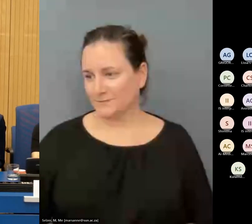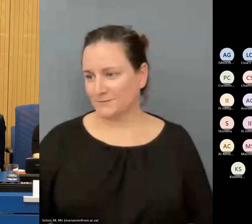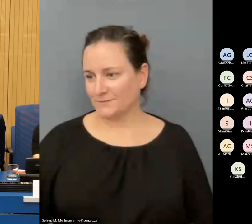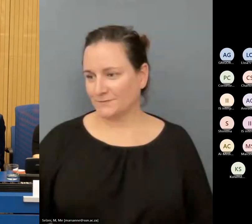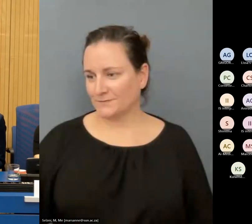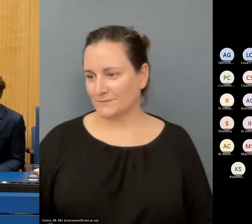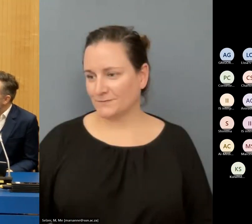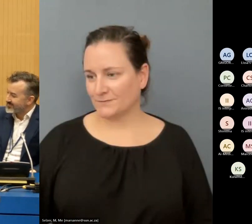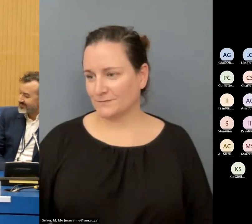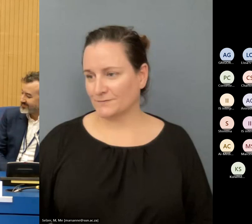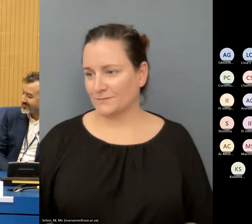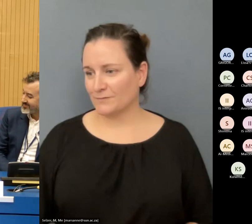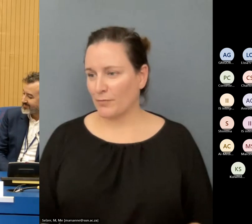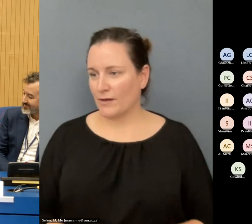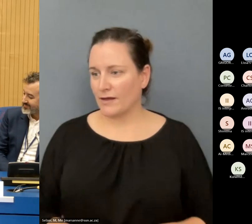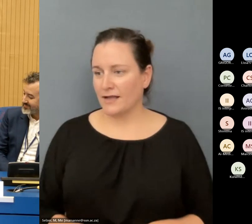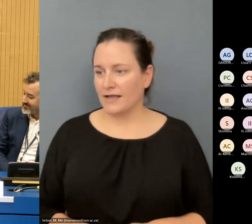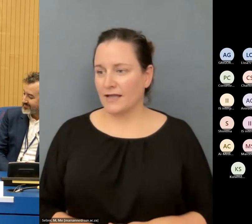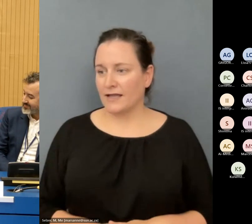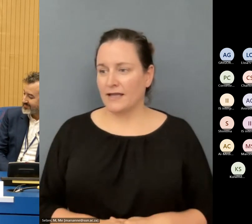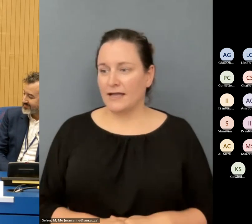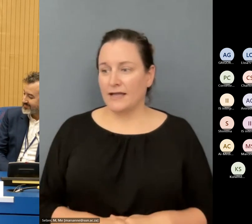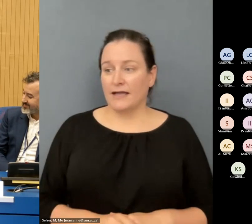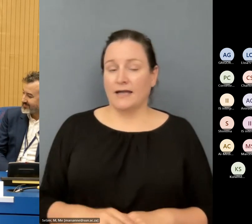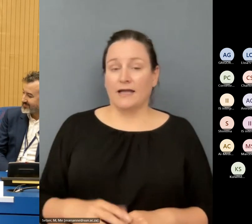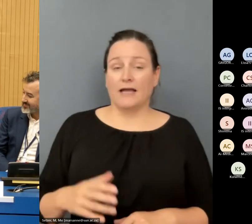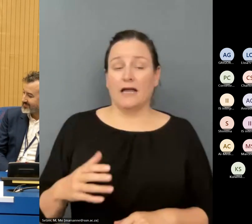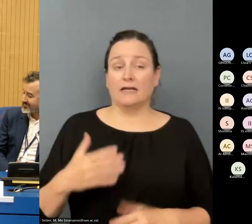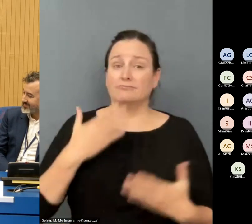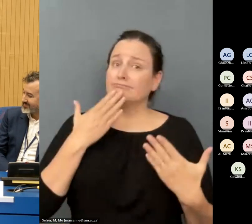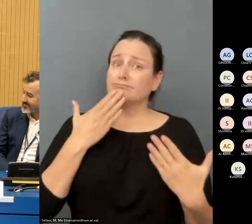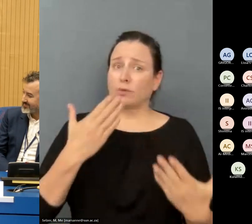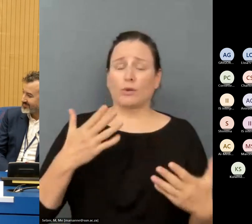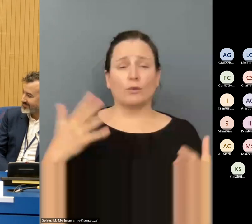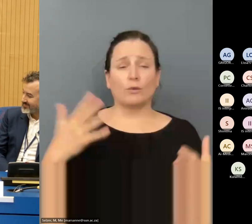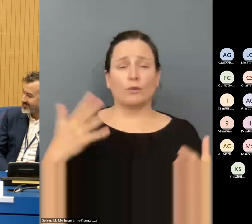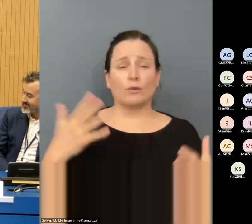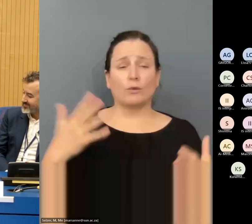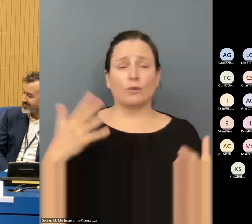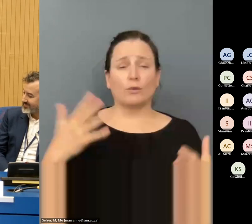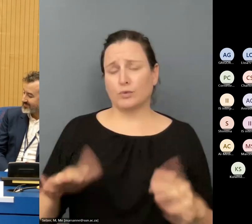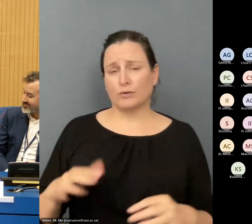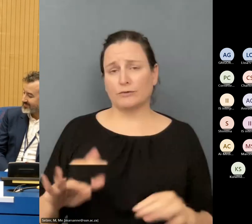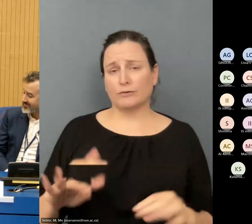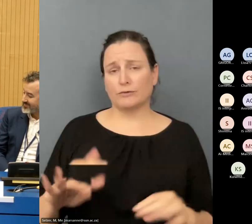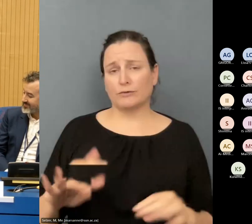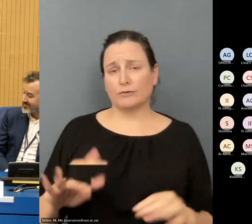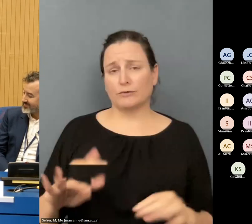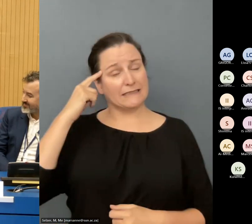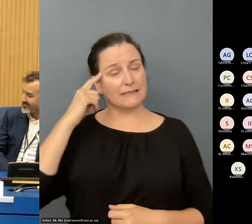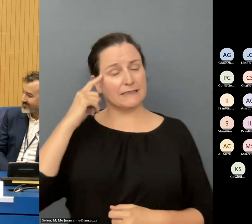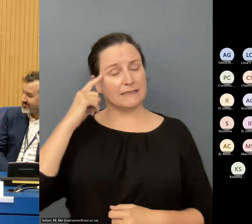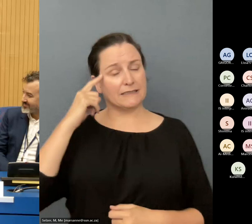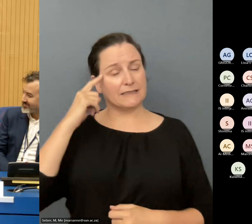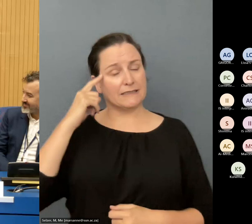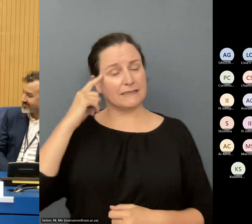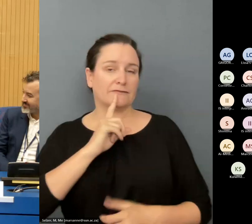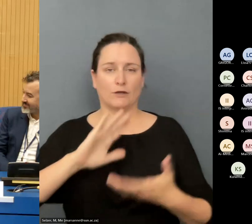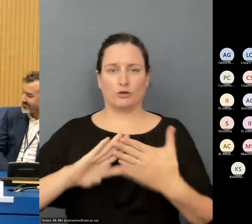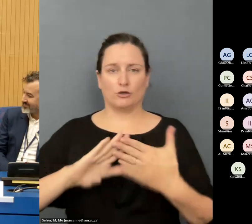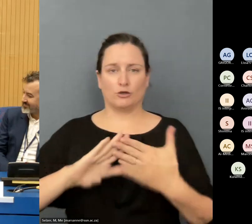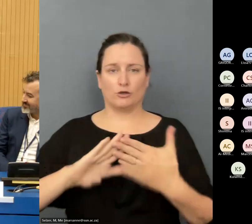Thank you so much, Alka. I think that the community of deaf people has something in